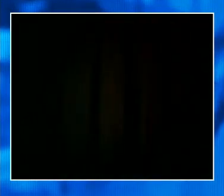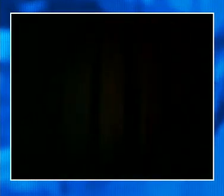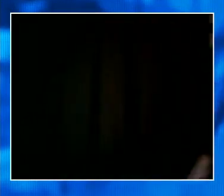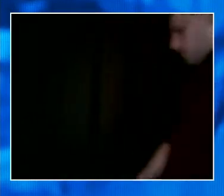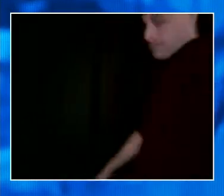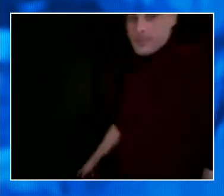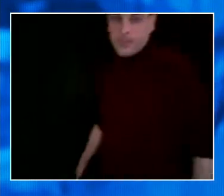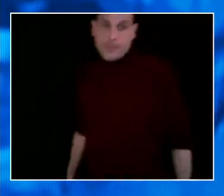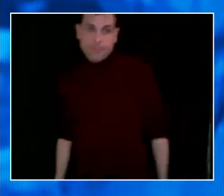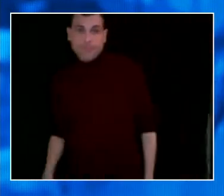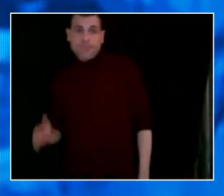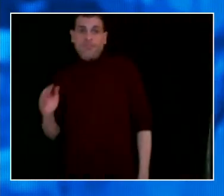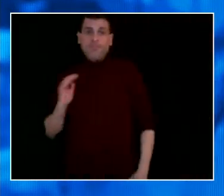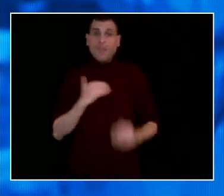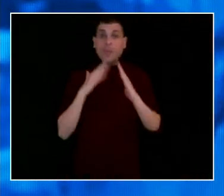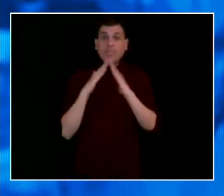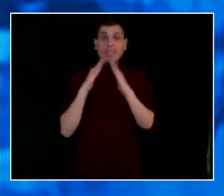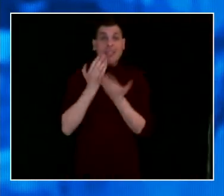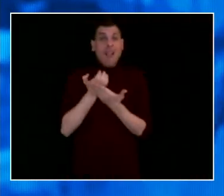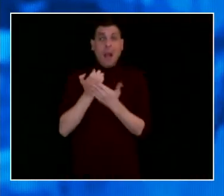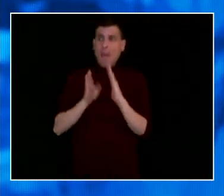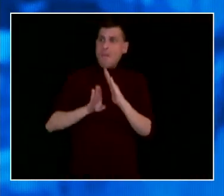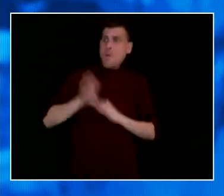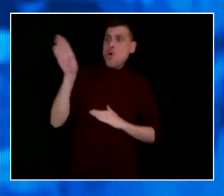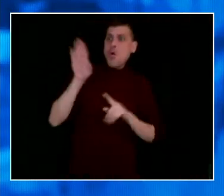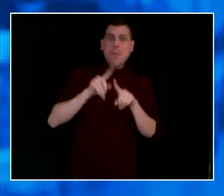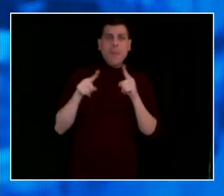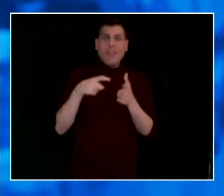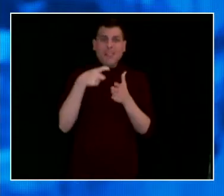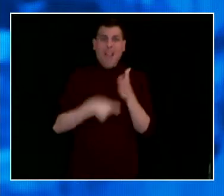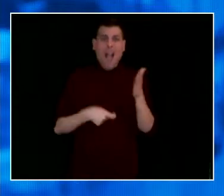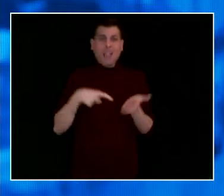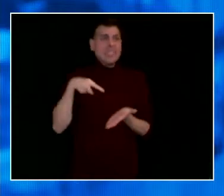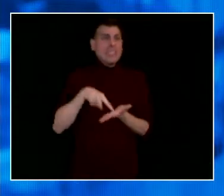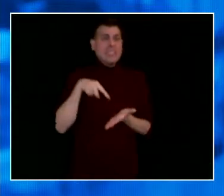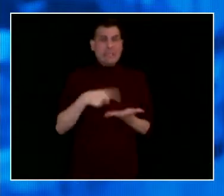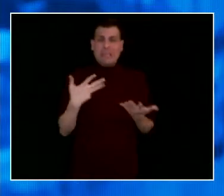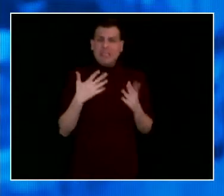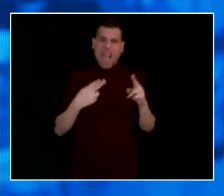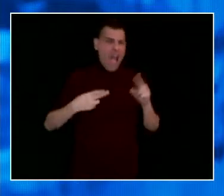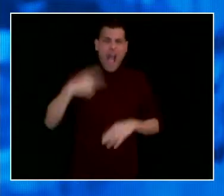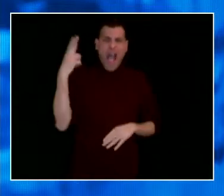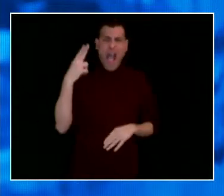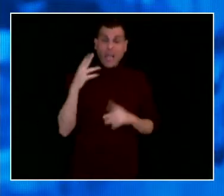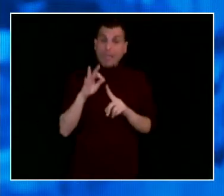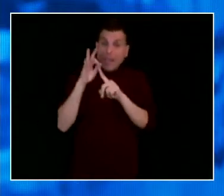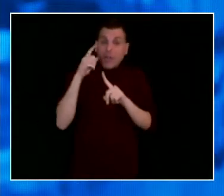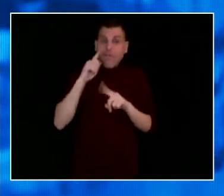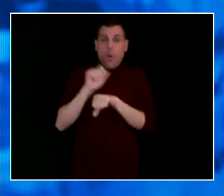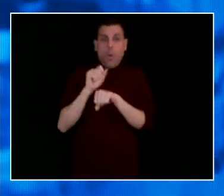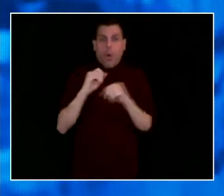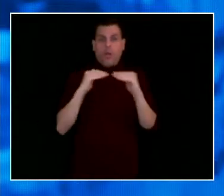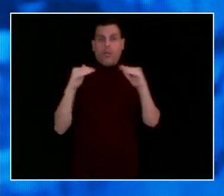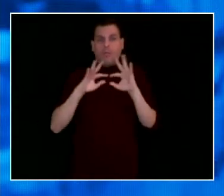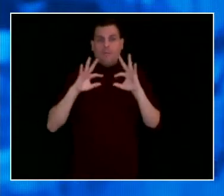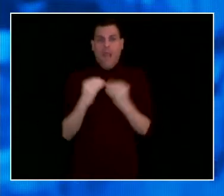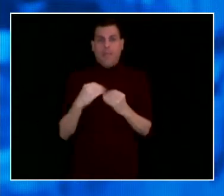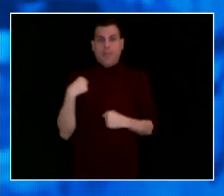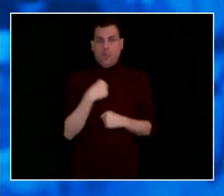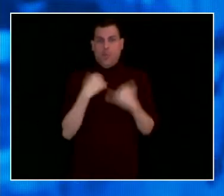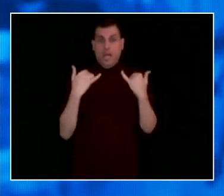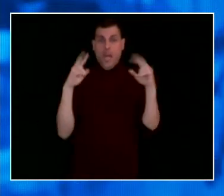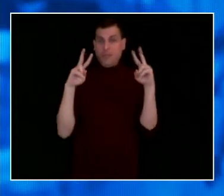here is too high, especially for working class families. That is why we launched our Money in Your